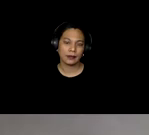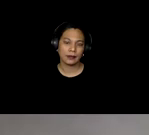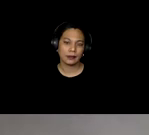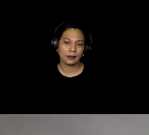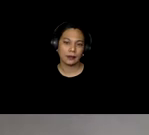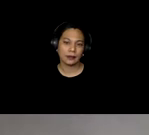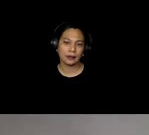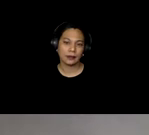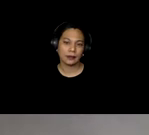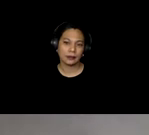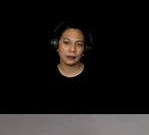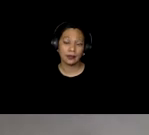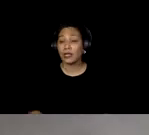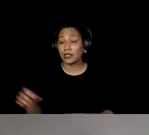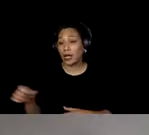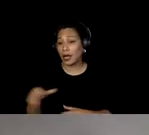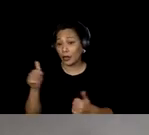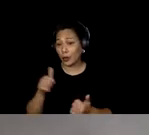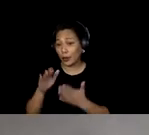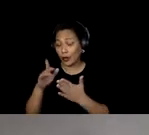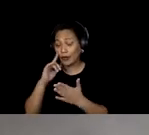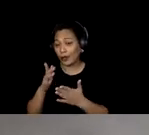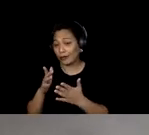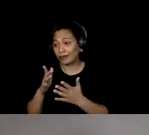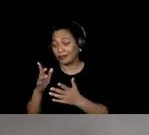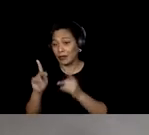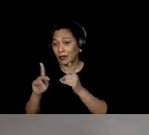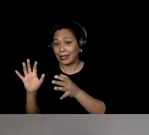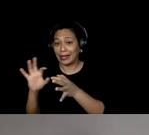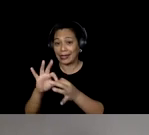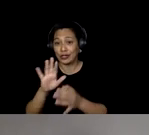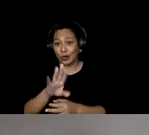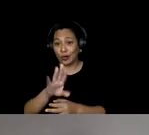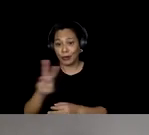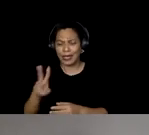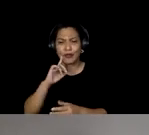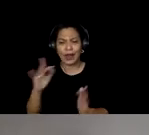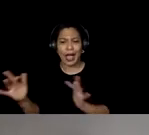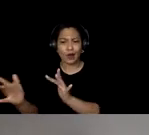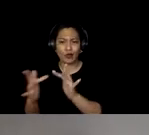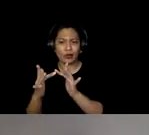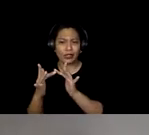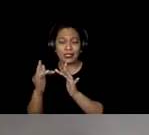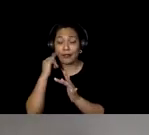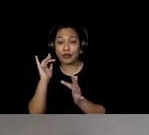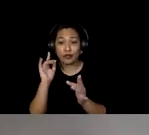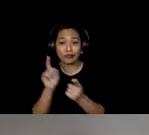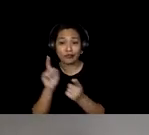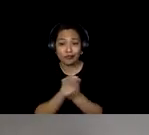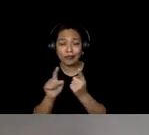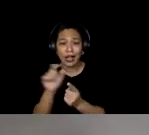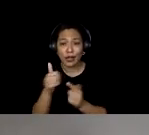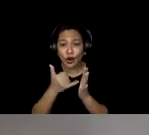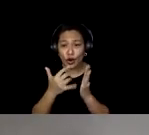One way to get other people to link to you is actually just outreach. So if you make connections with similar artists,